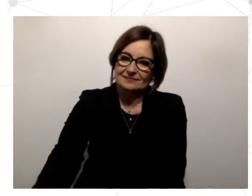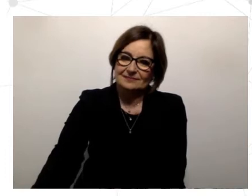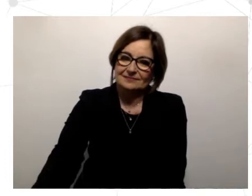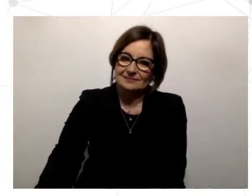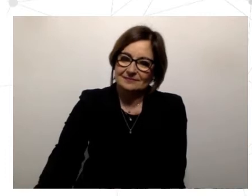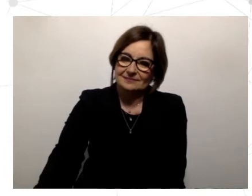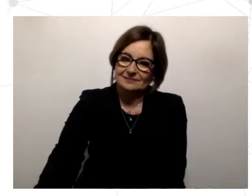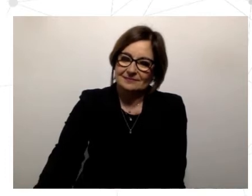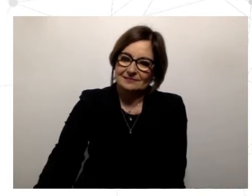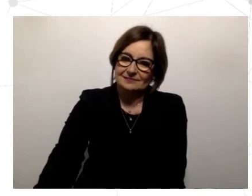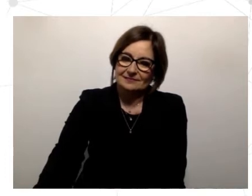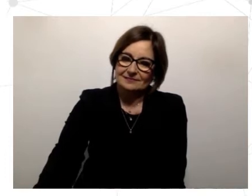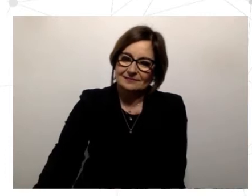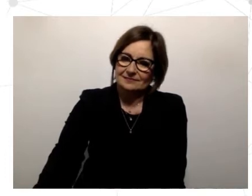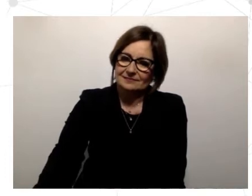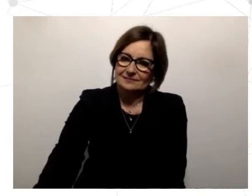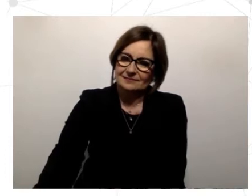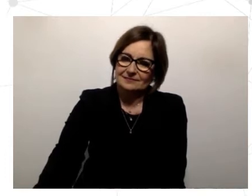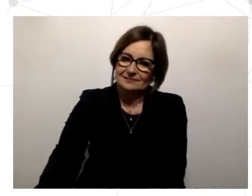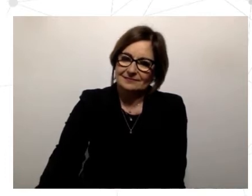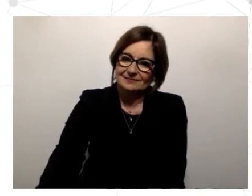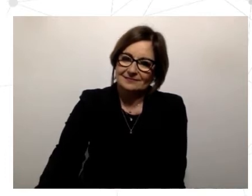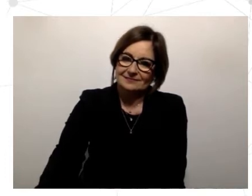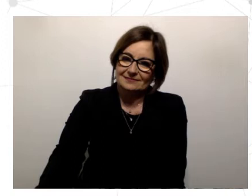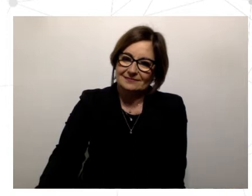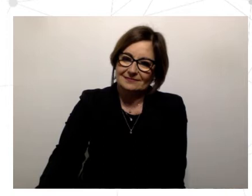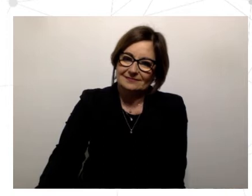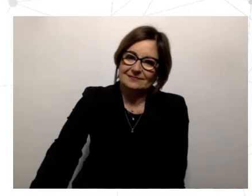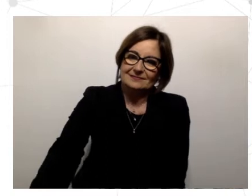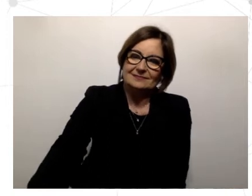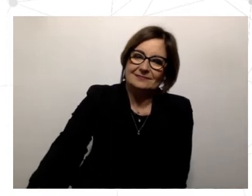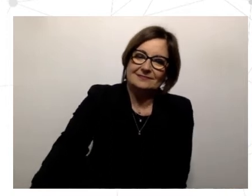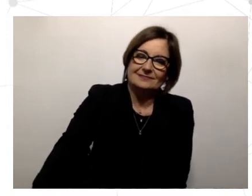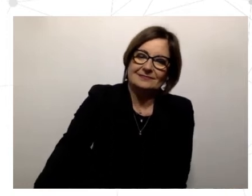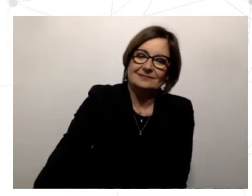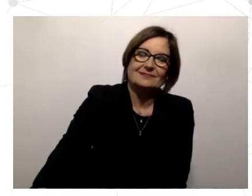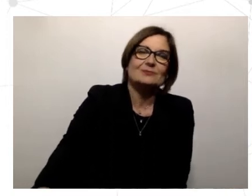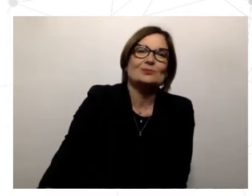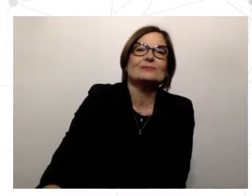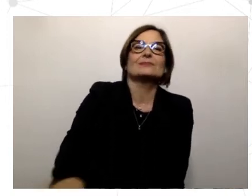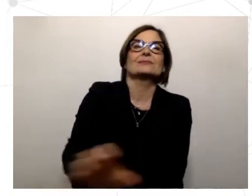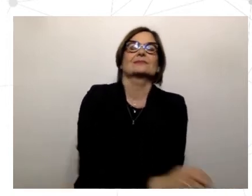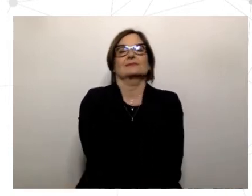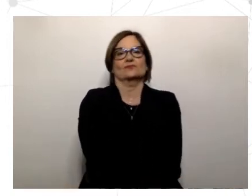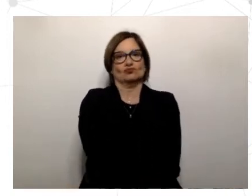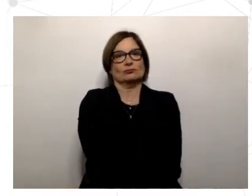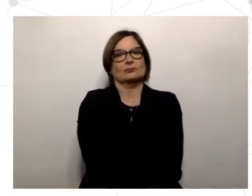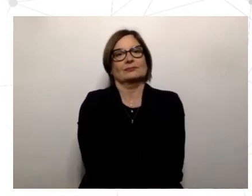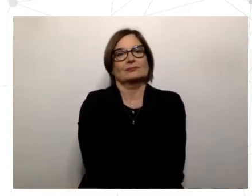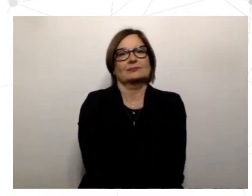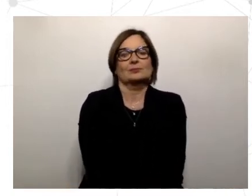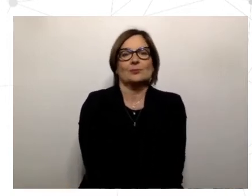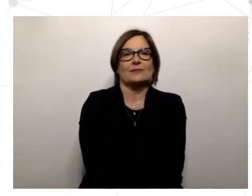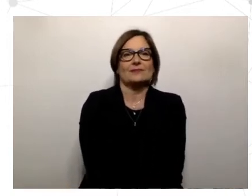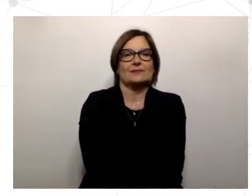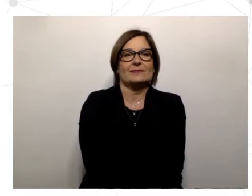some hints of maybe something very important was going to happen, but we didn't think that it was in such a short